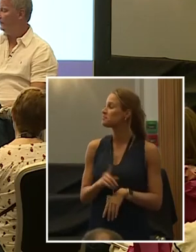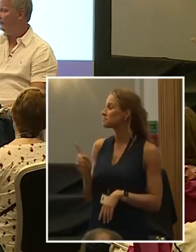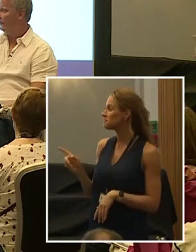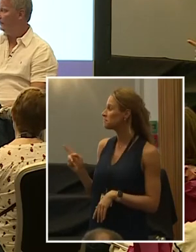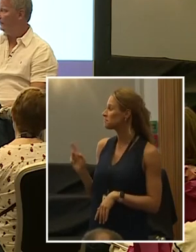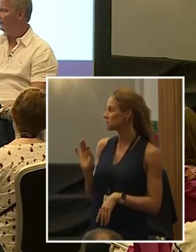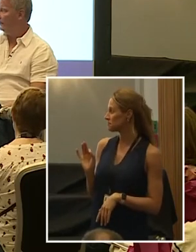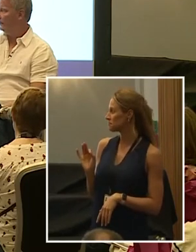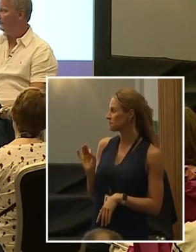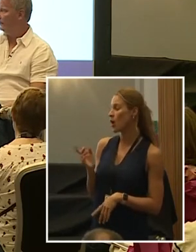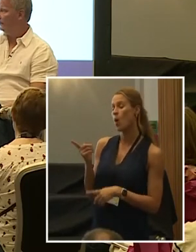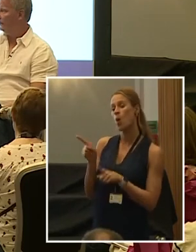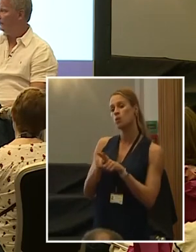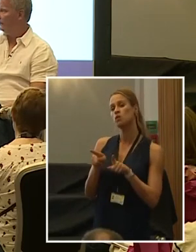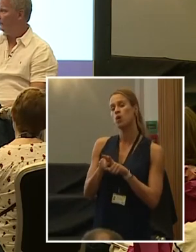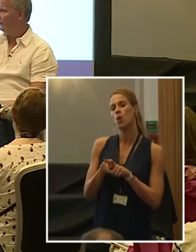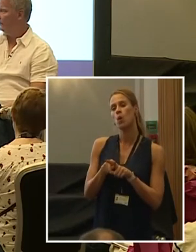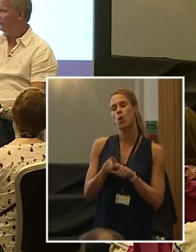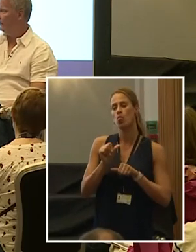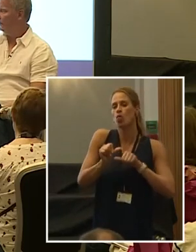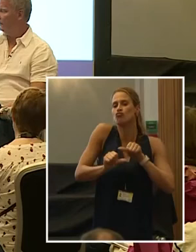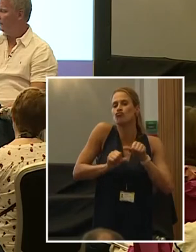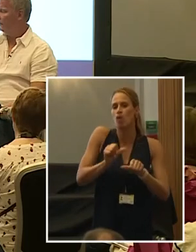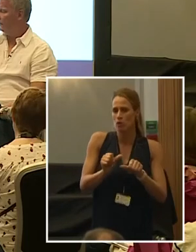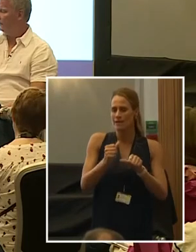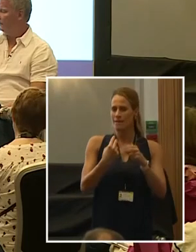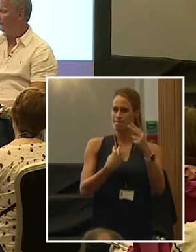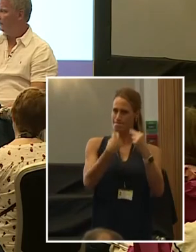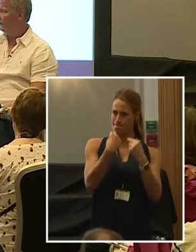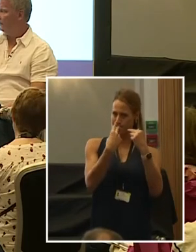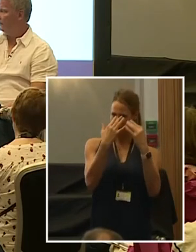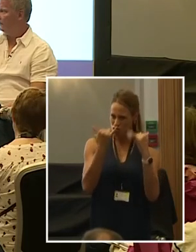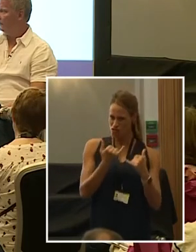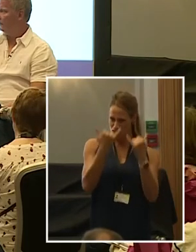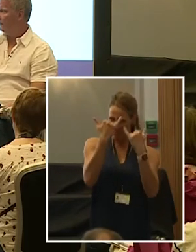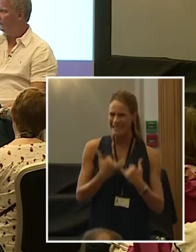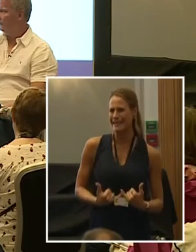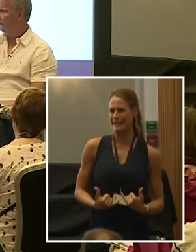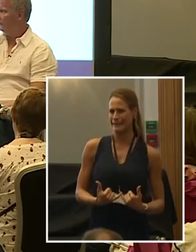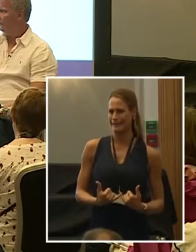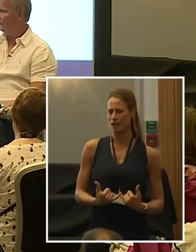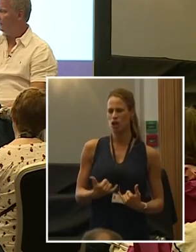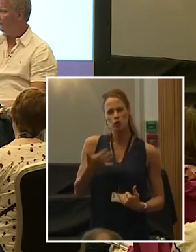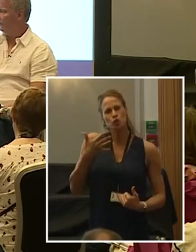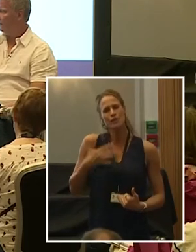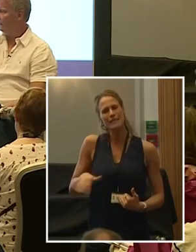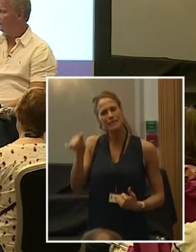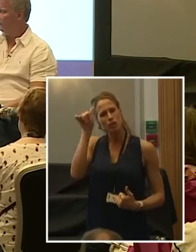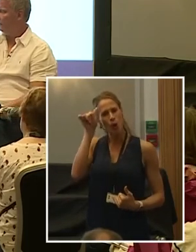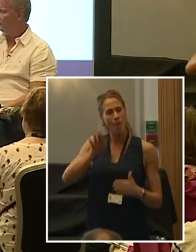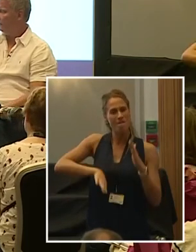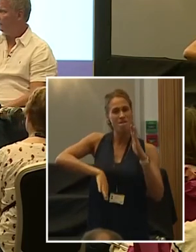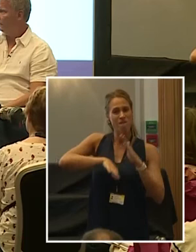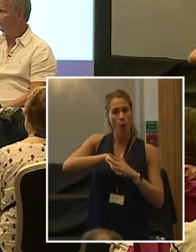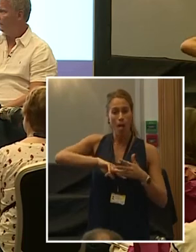to go back to screening, an important question I missed was to say, do you always need to know somebody's genetic diagnosis in